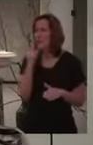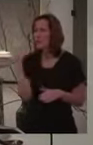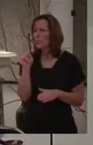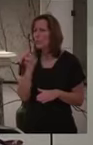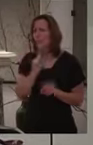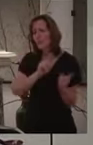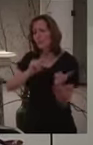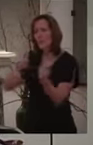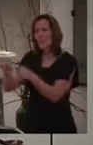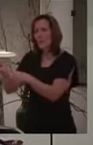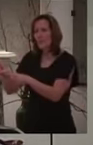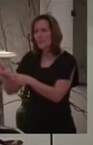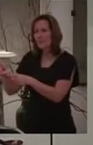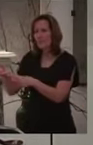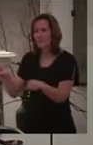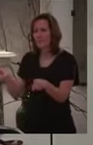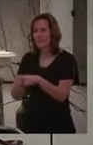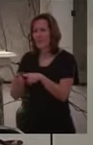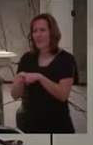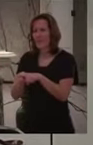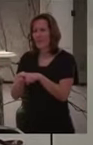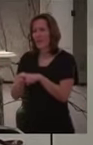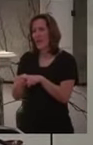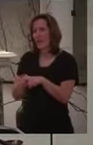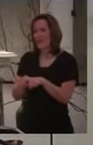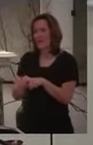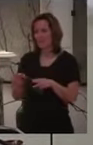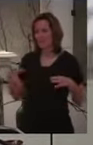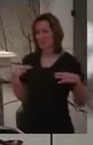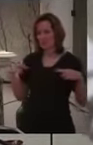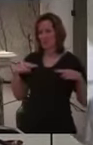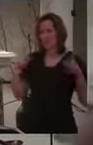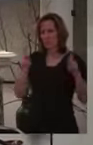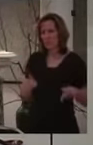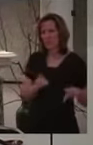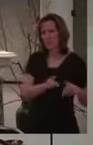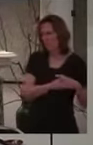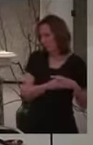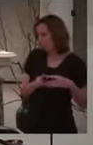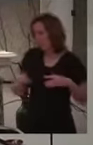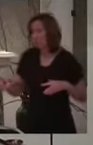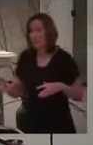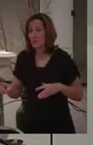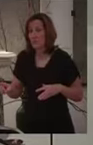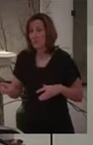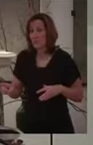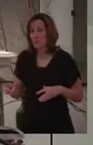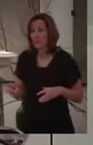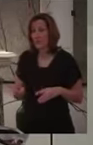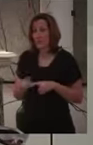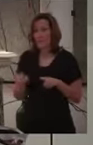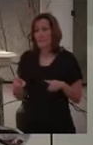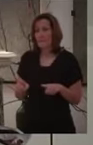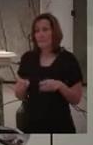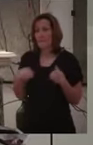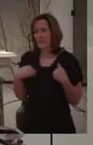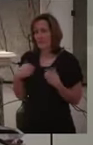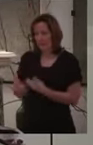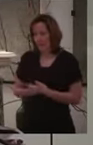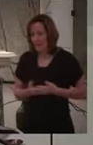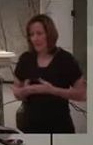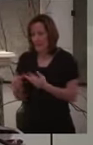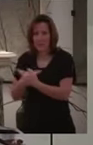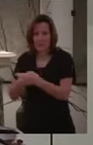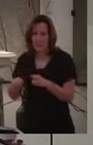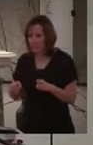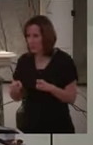where. Like Airstream retirees, off they go, except I don't think Airstreams come equipped with nurseries.